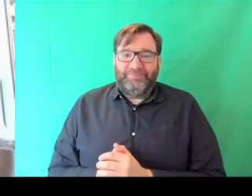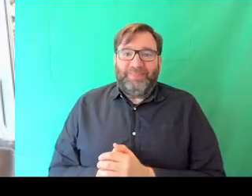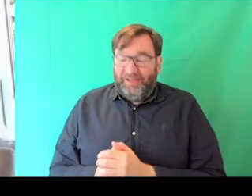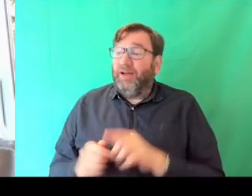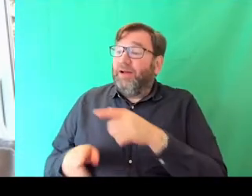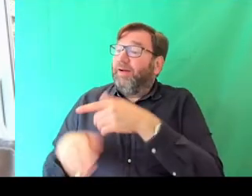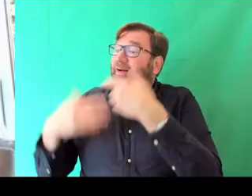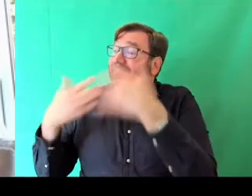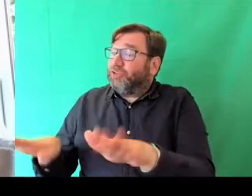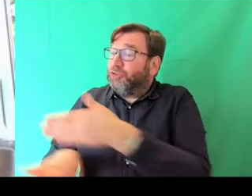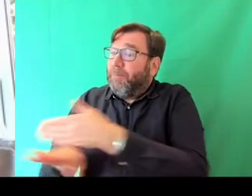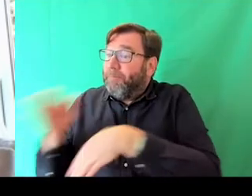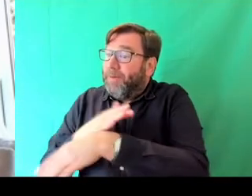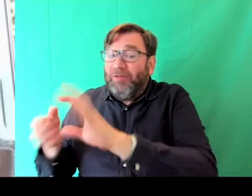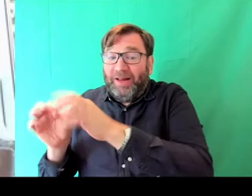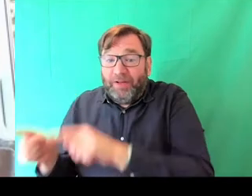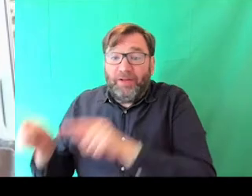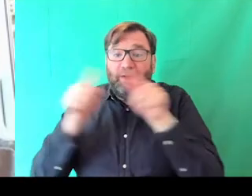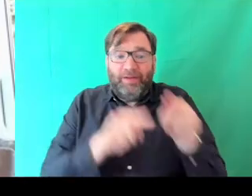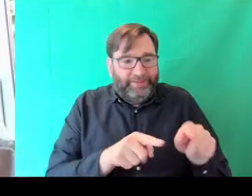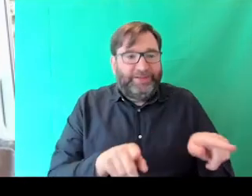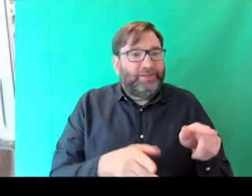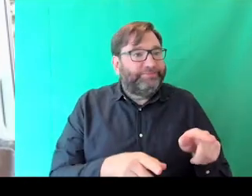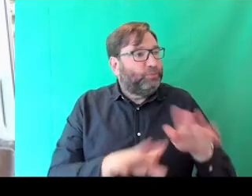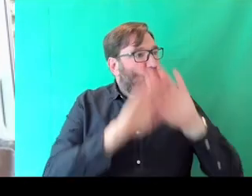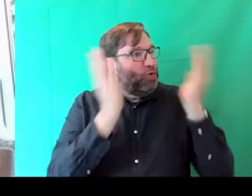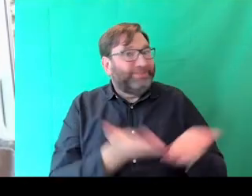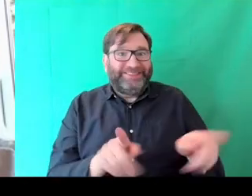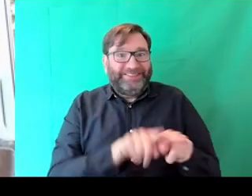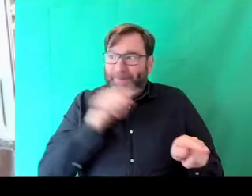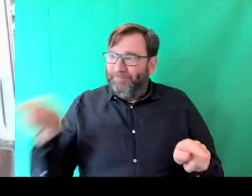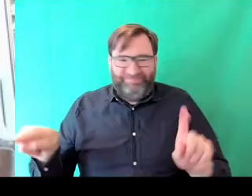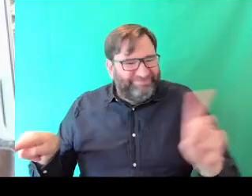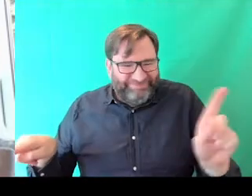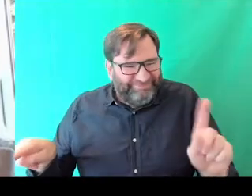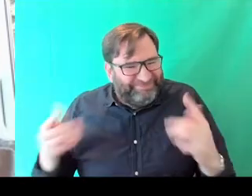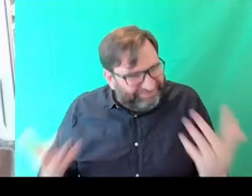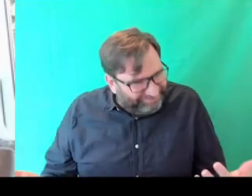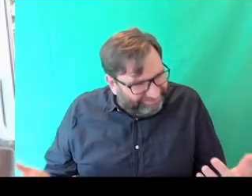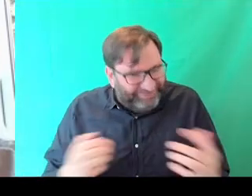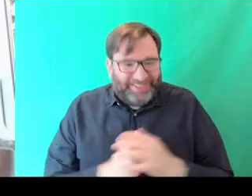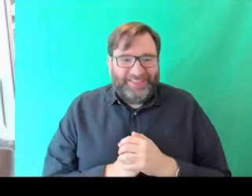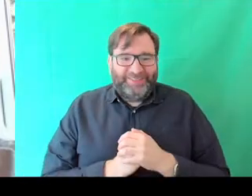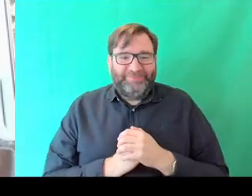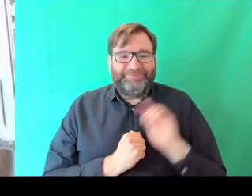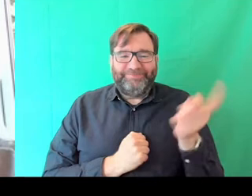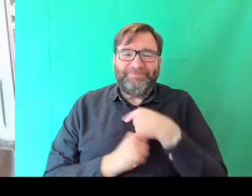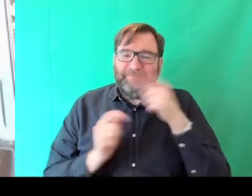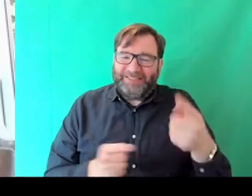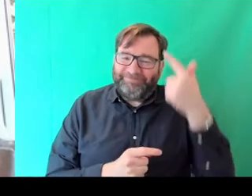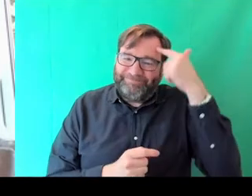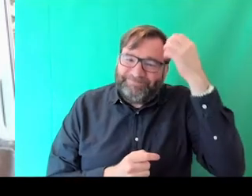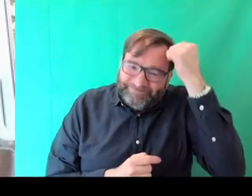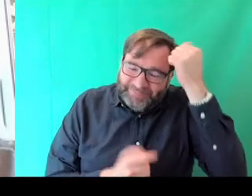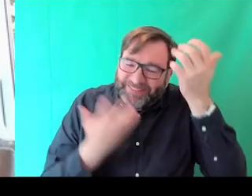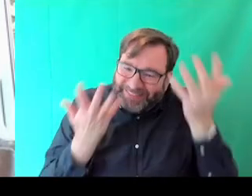mind is this isn't a once every 4 years conversation. As Tucker mentioned, this needs to be an ongoing development,